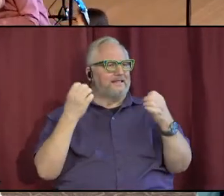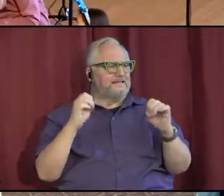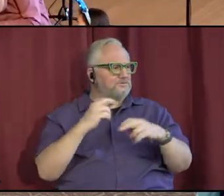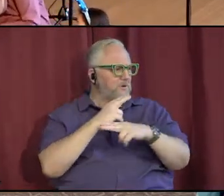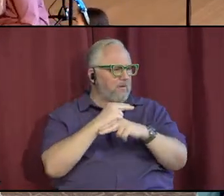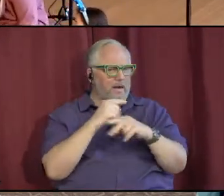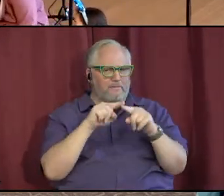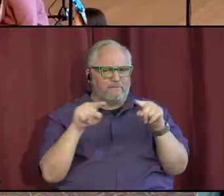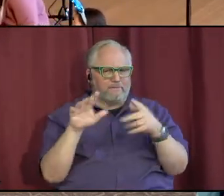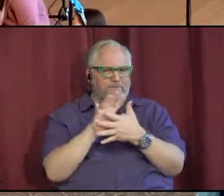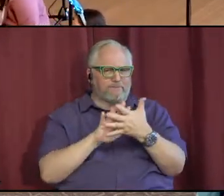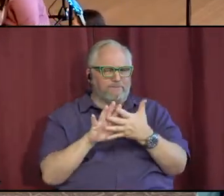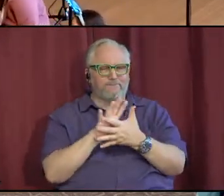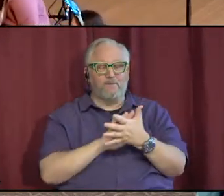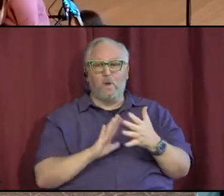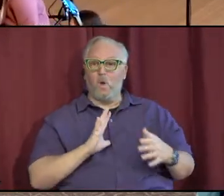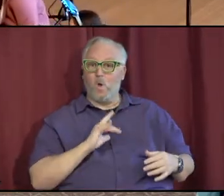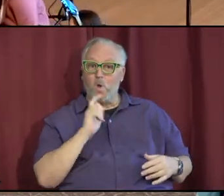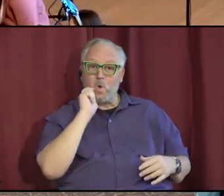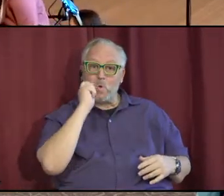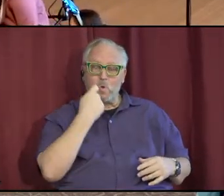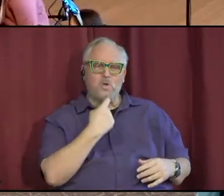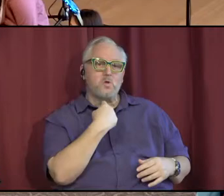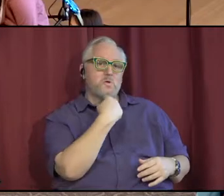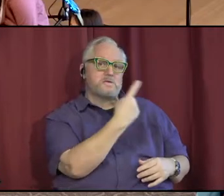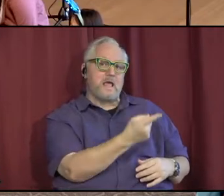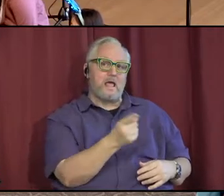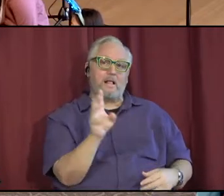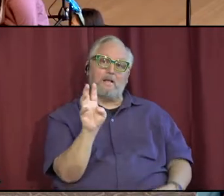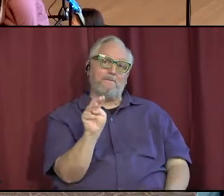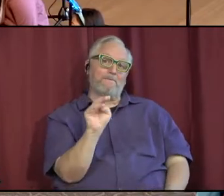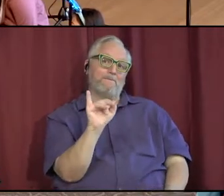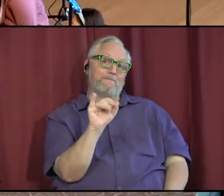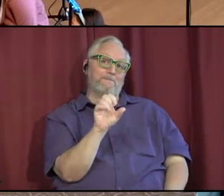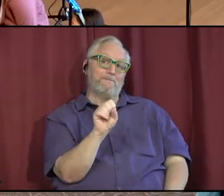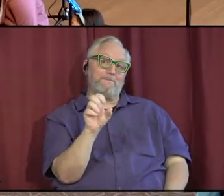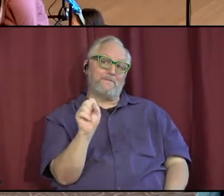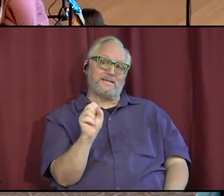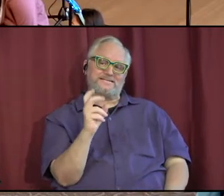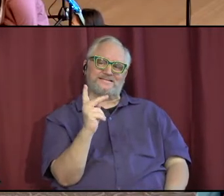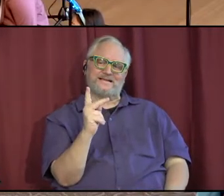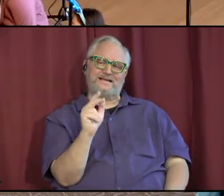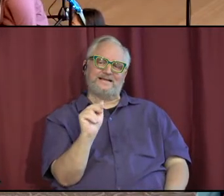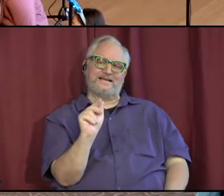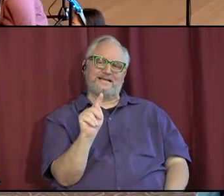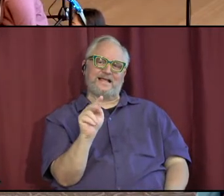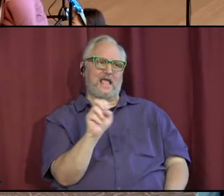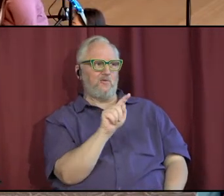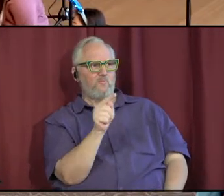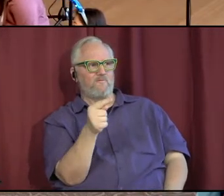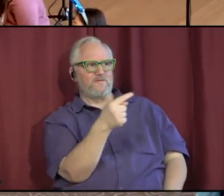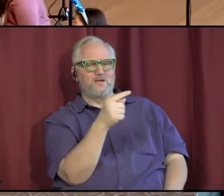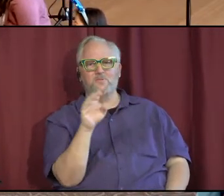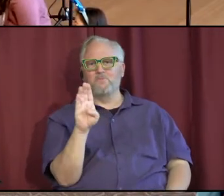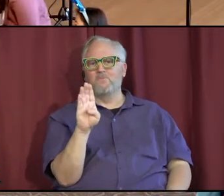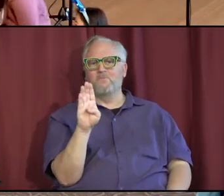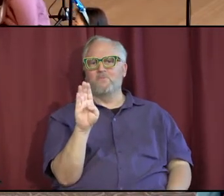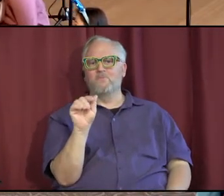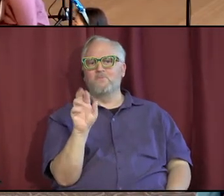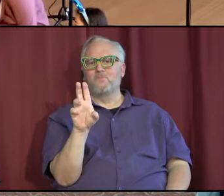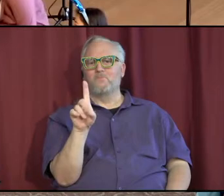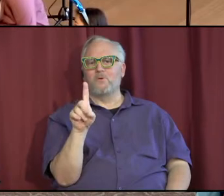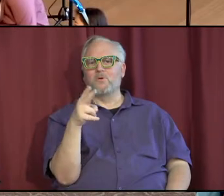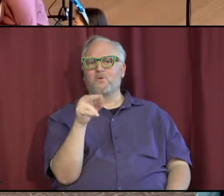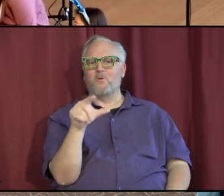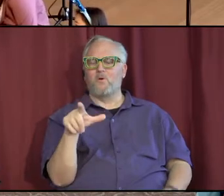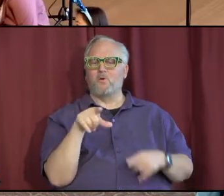He did, wow, cool. You can tell Miss Kate all about it over in Bard Hall during RE. I'm sure there'll be some time to share.